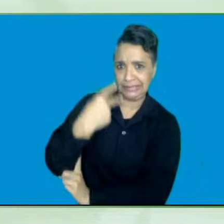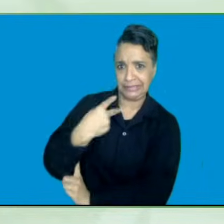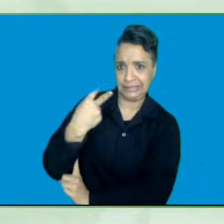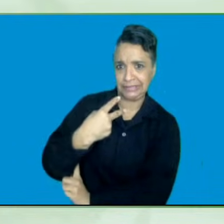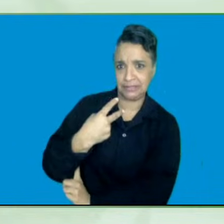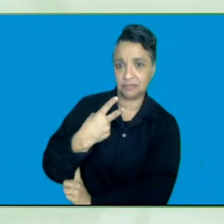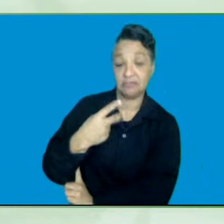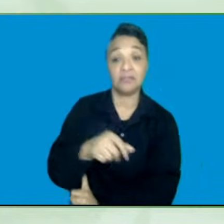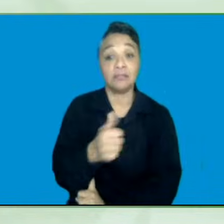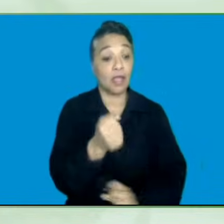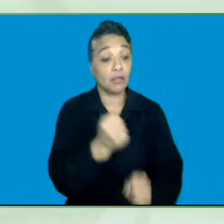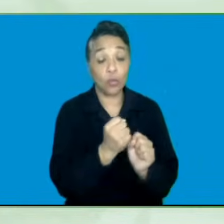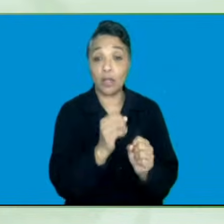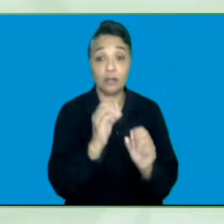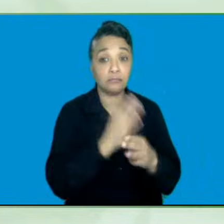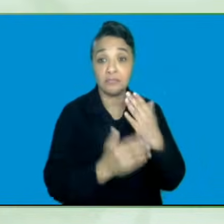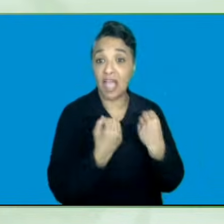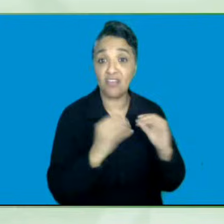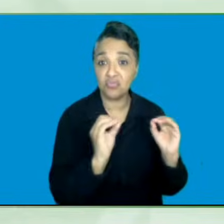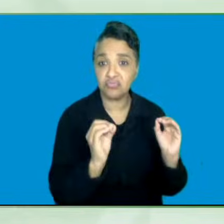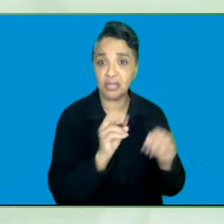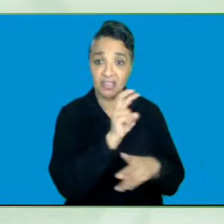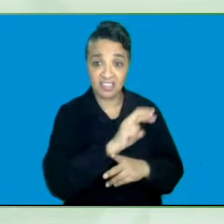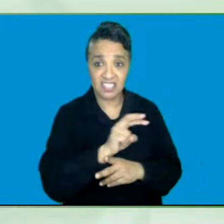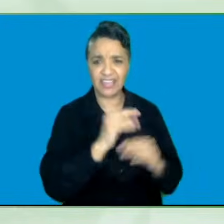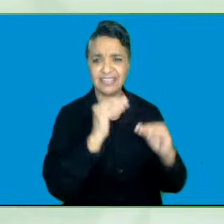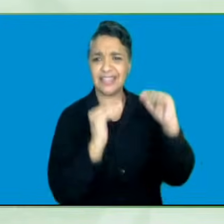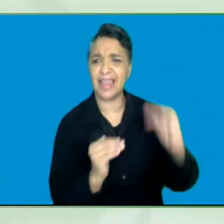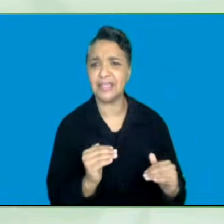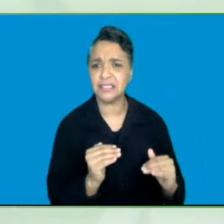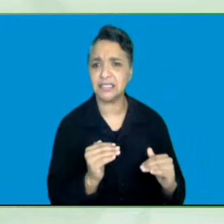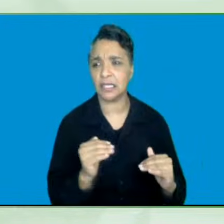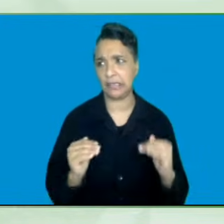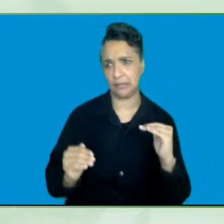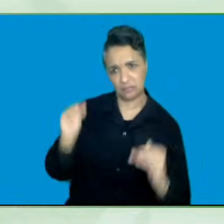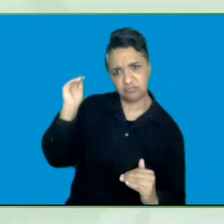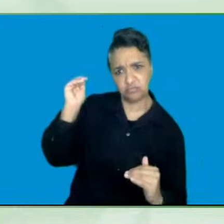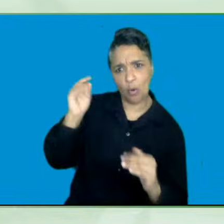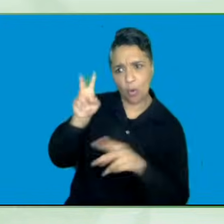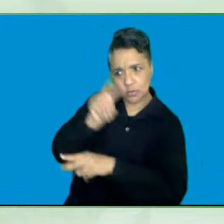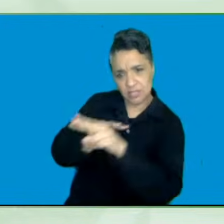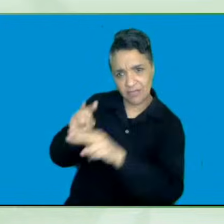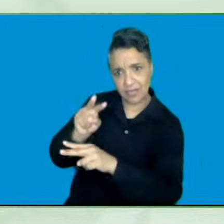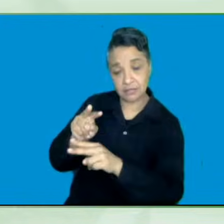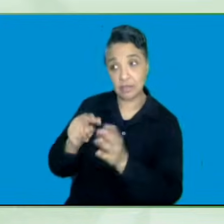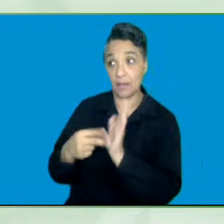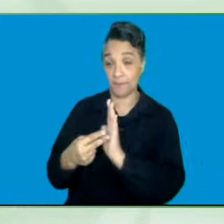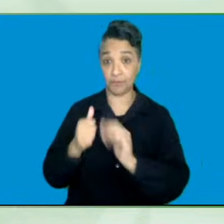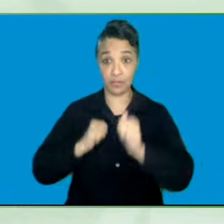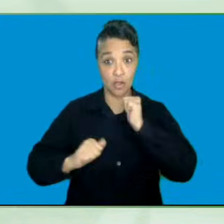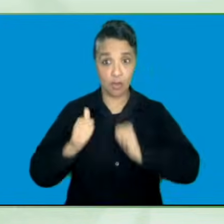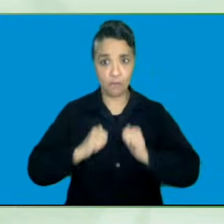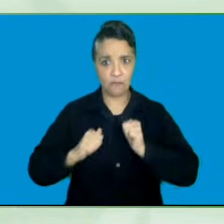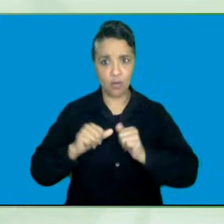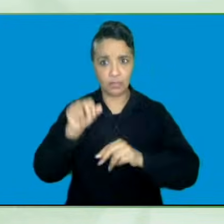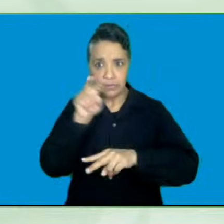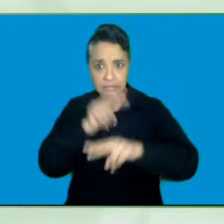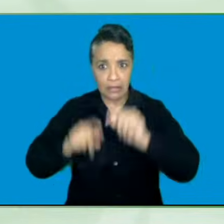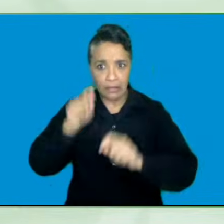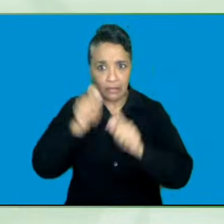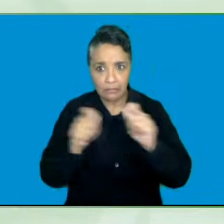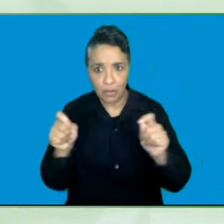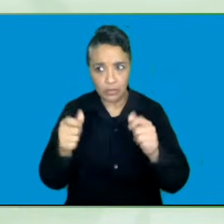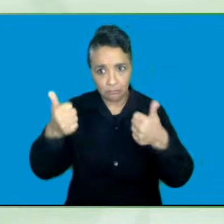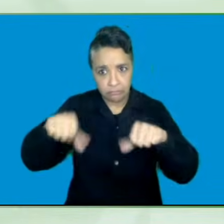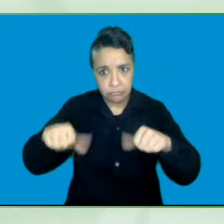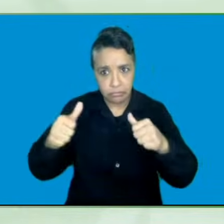neurotypical colleague. And that could actually create then disparities in how performance is actually being evaluated. A